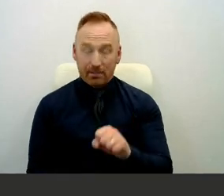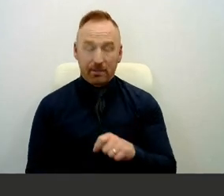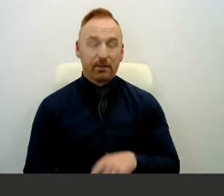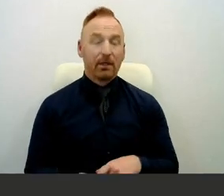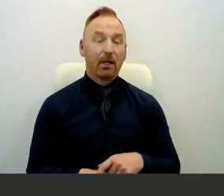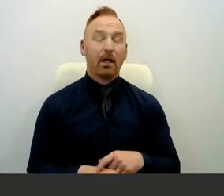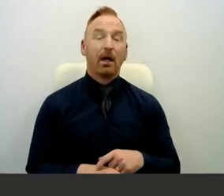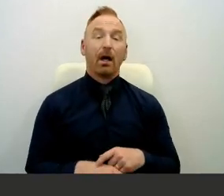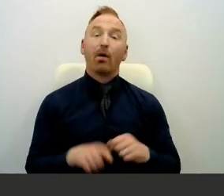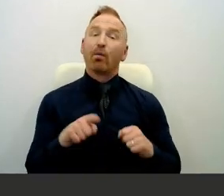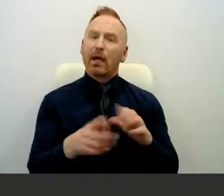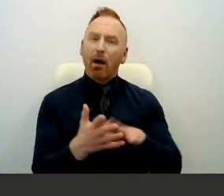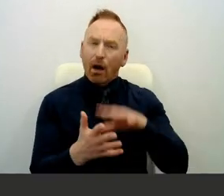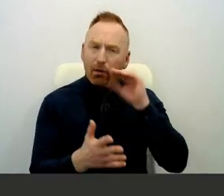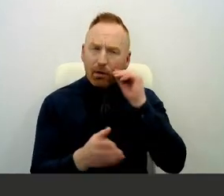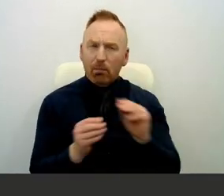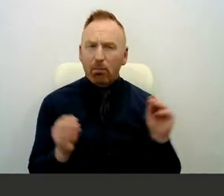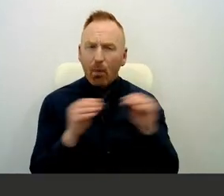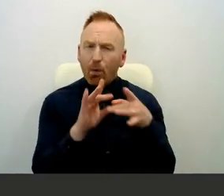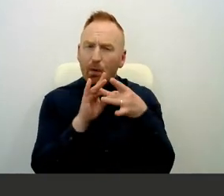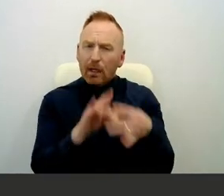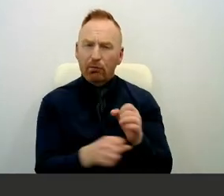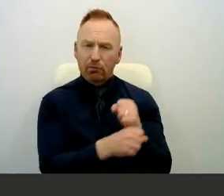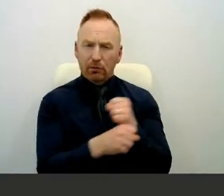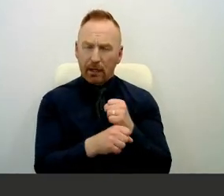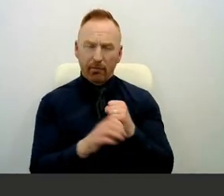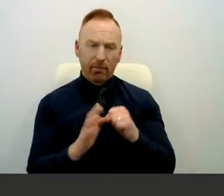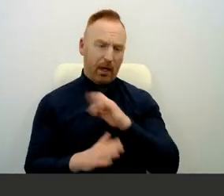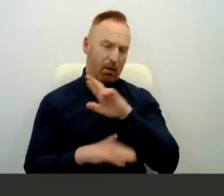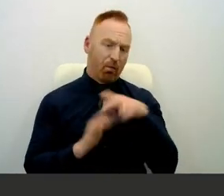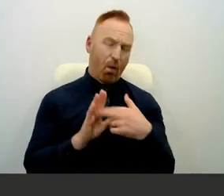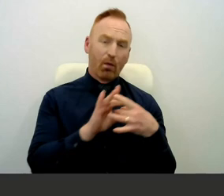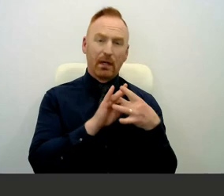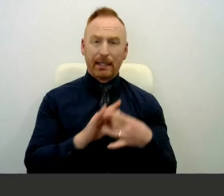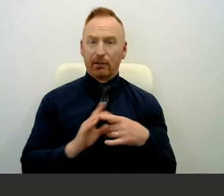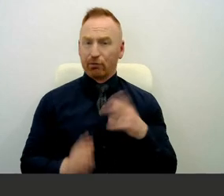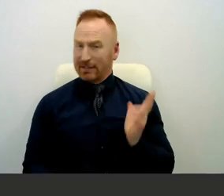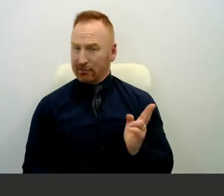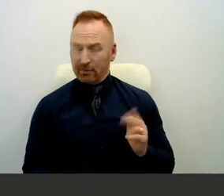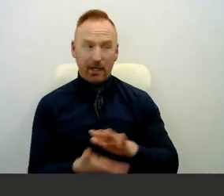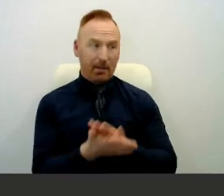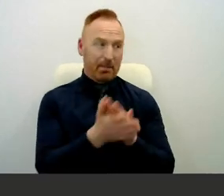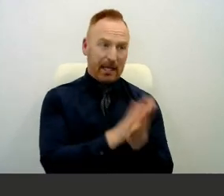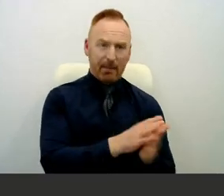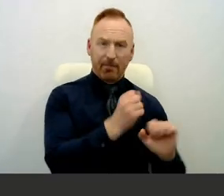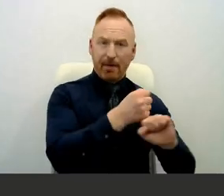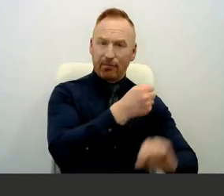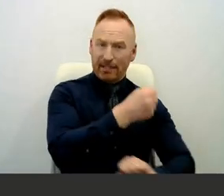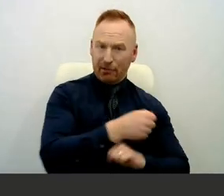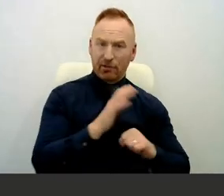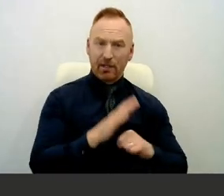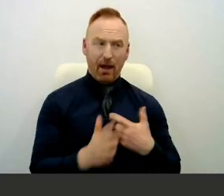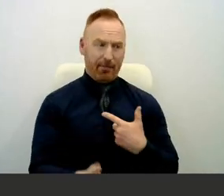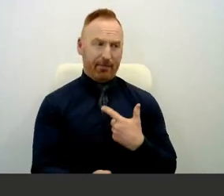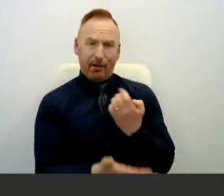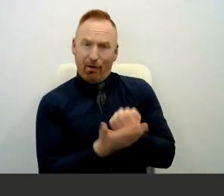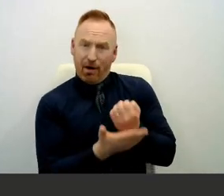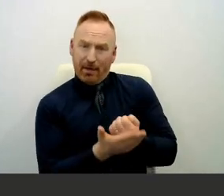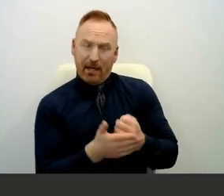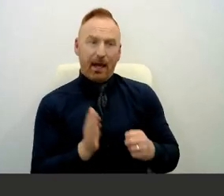Baptist, we're beginning to learn more about slavery's role in history, how it became central to Western economies, laying